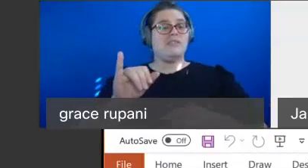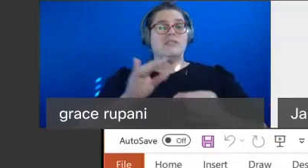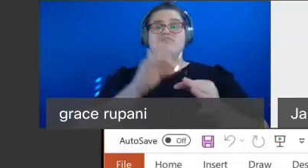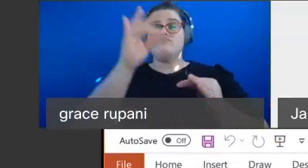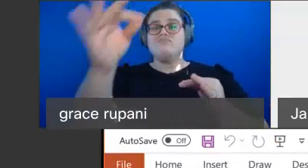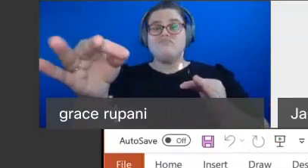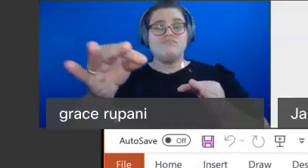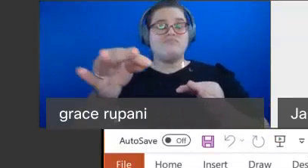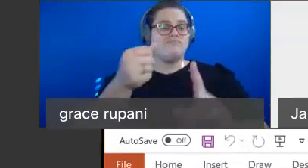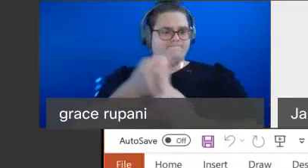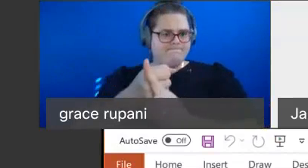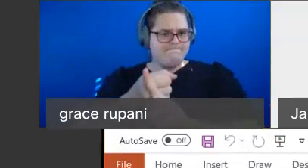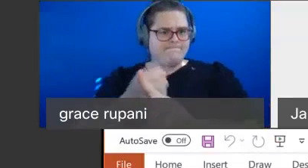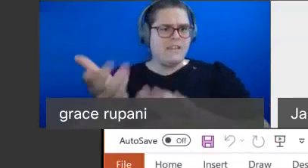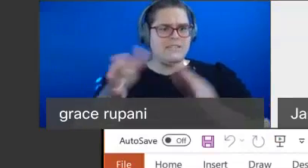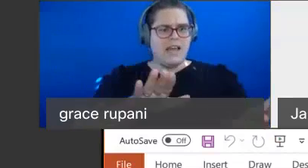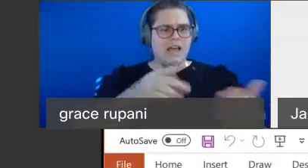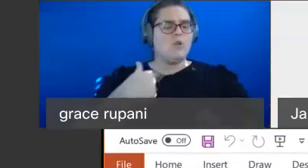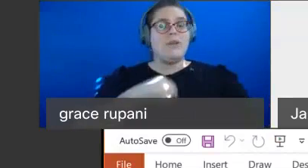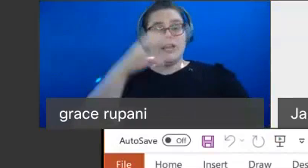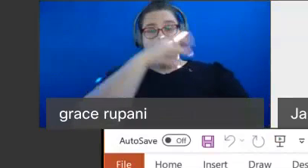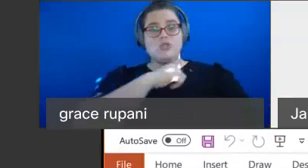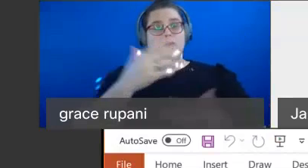had presumably recovered from COVID.